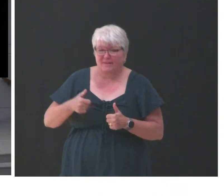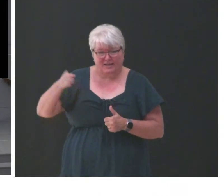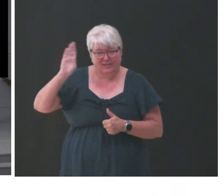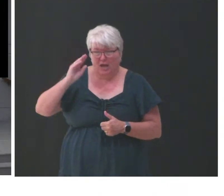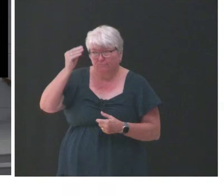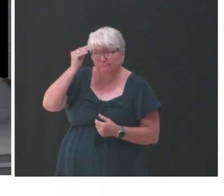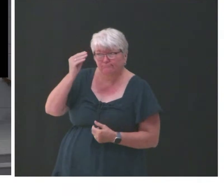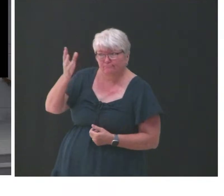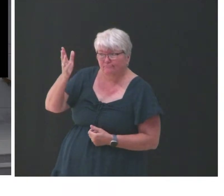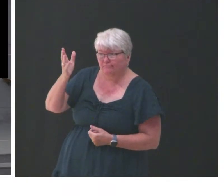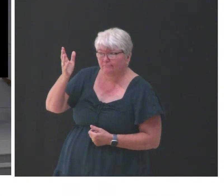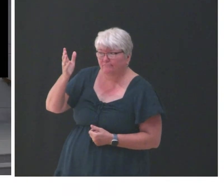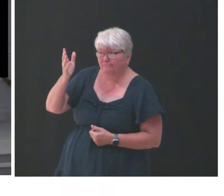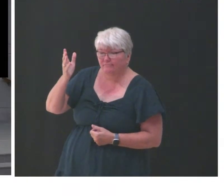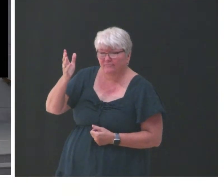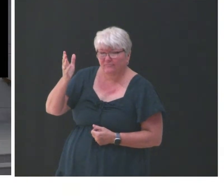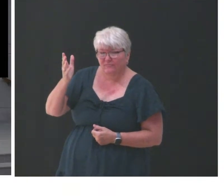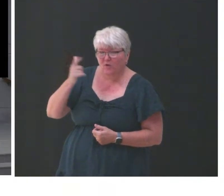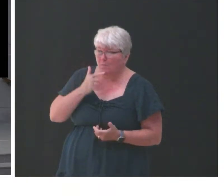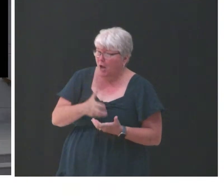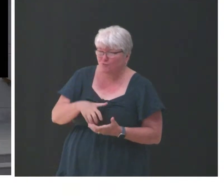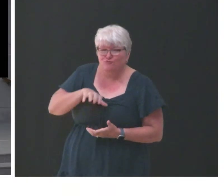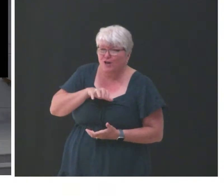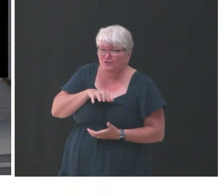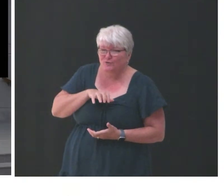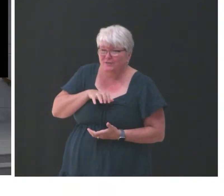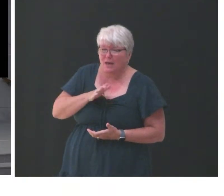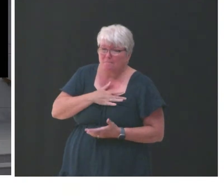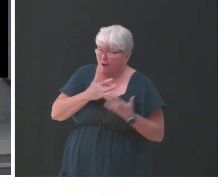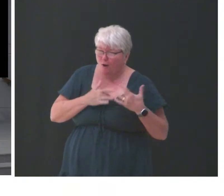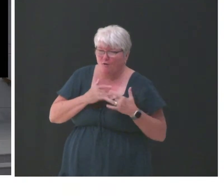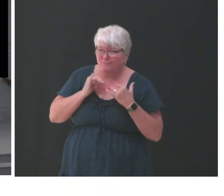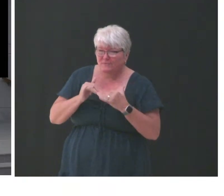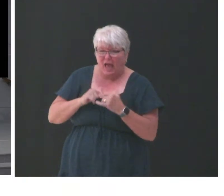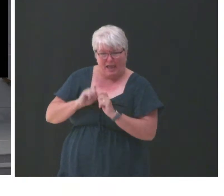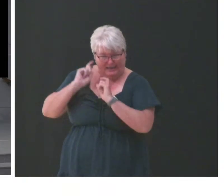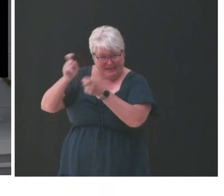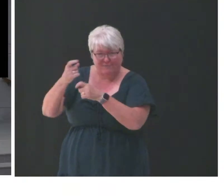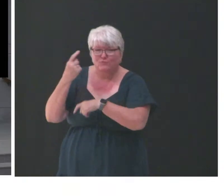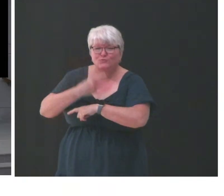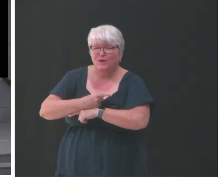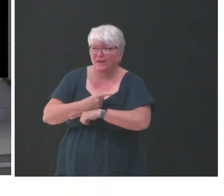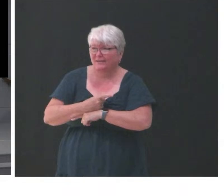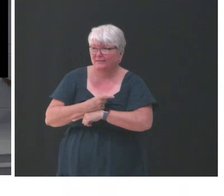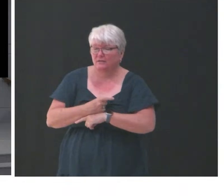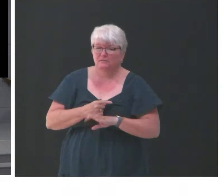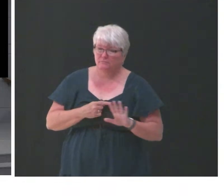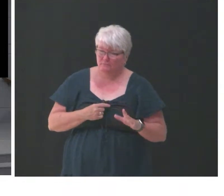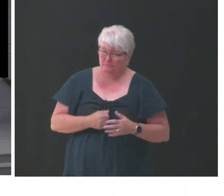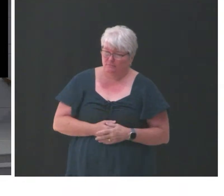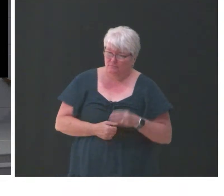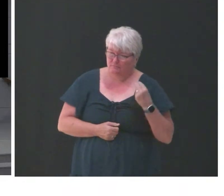want you to know where my treasure is, there my heart is also, and I gave it to you today. Listen,